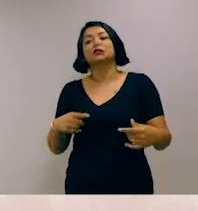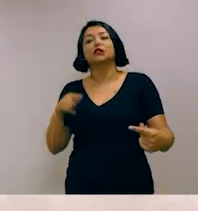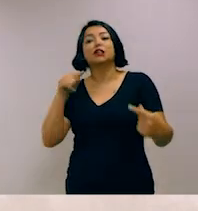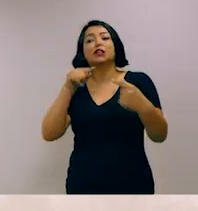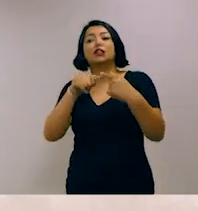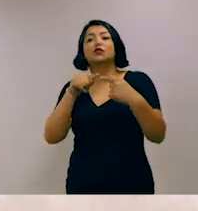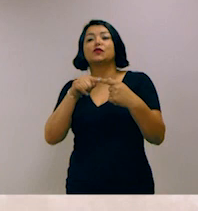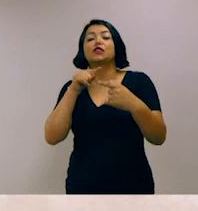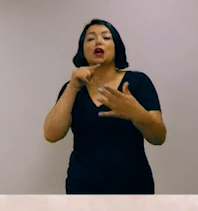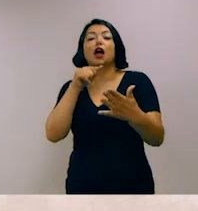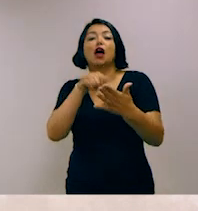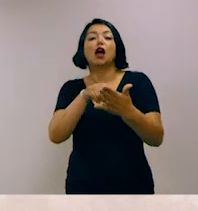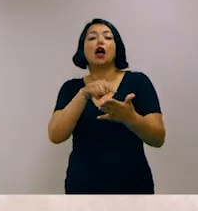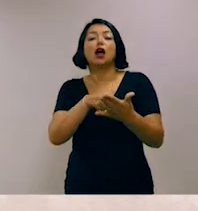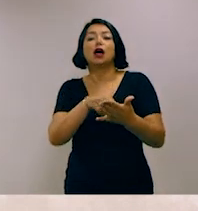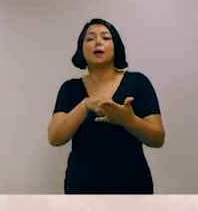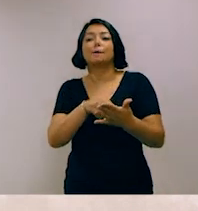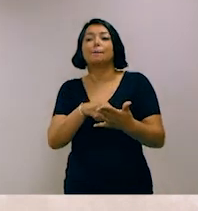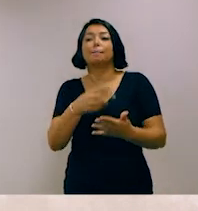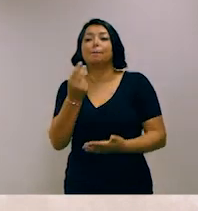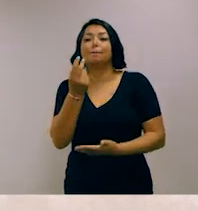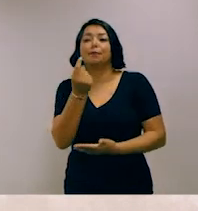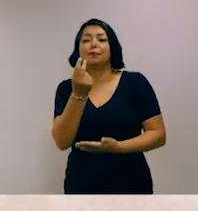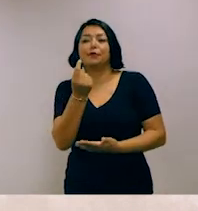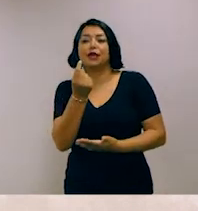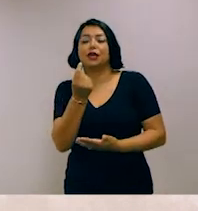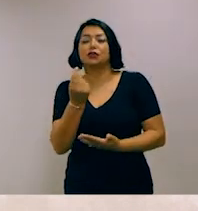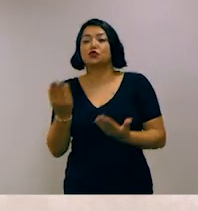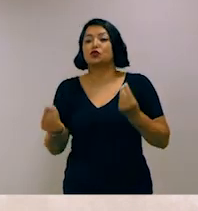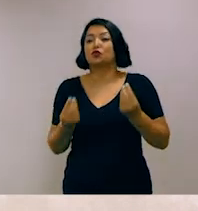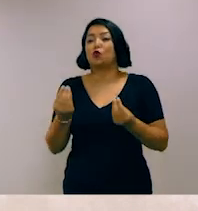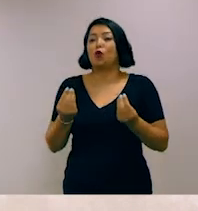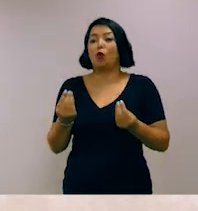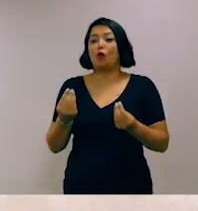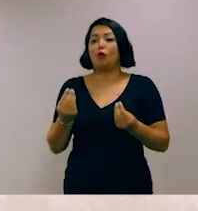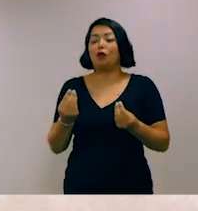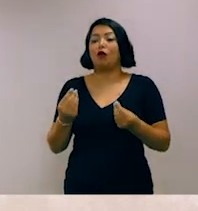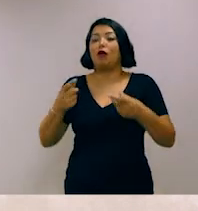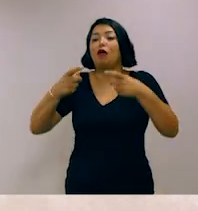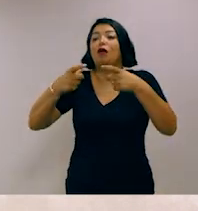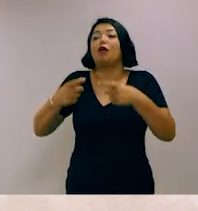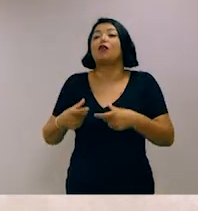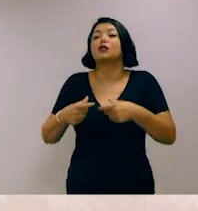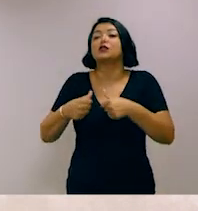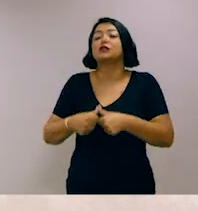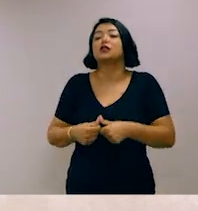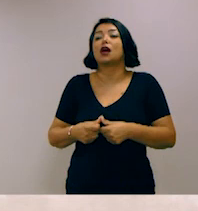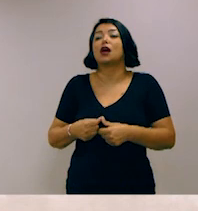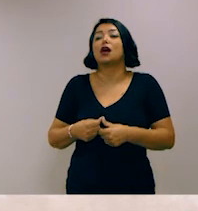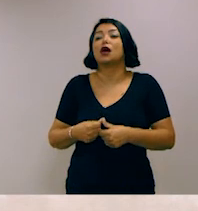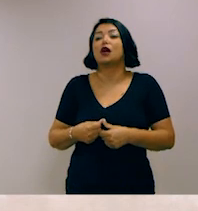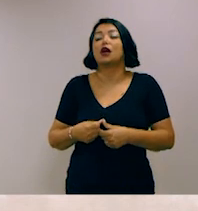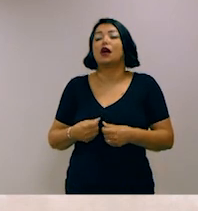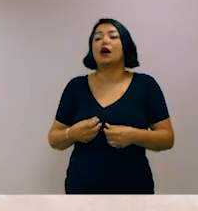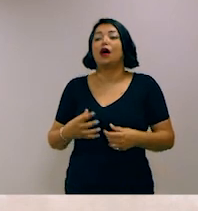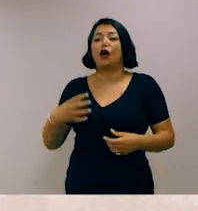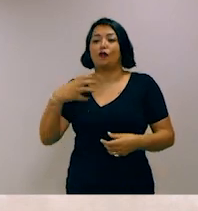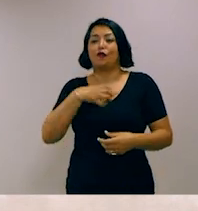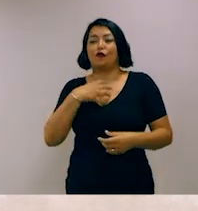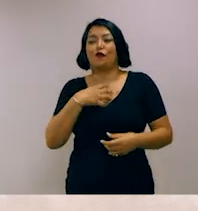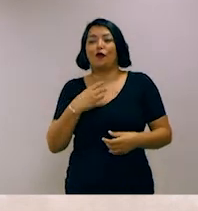of price, to analyze price. How can I analyze price if, until now, the measuring units are